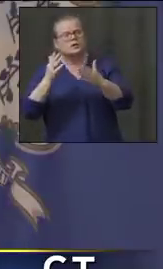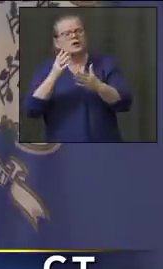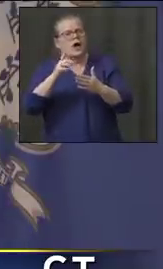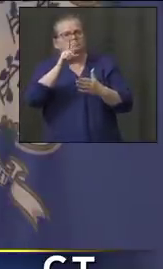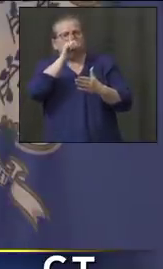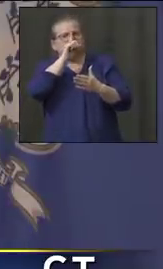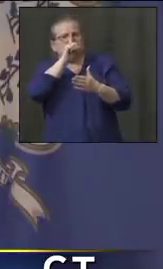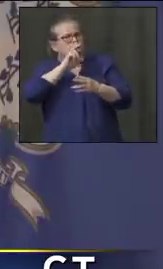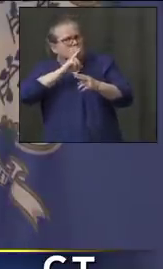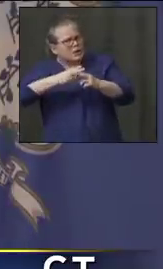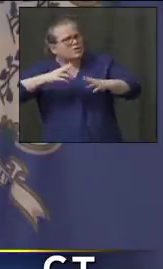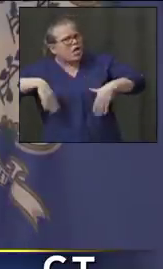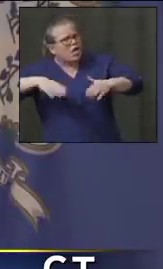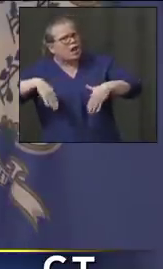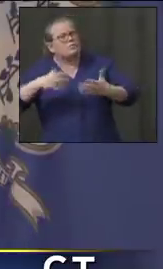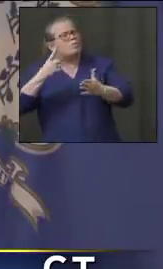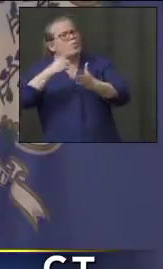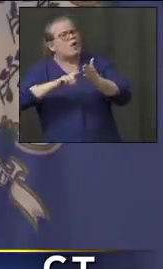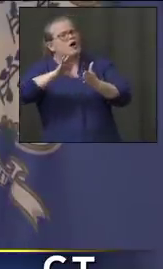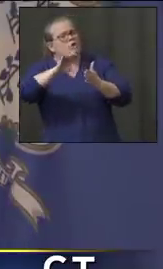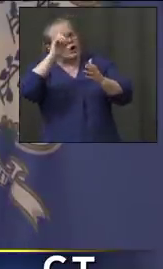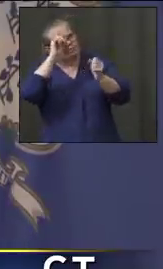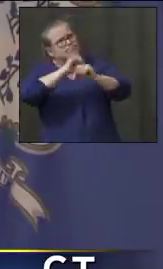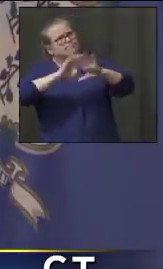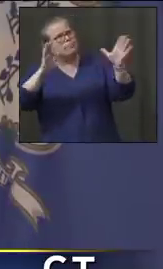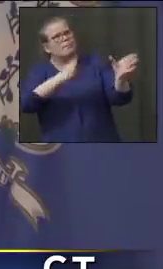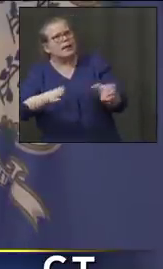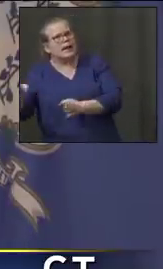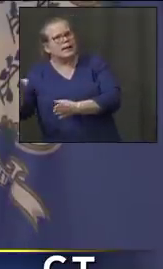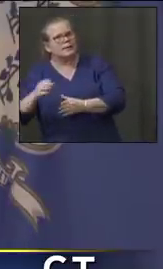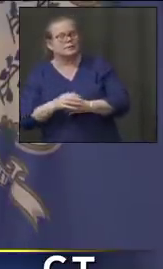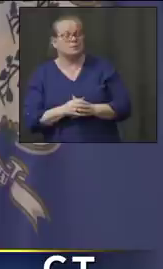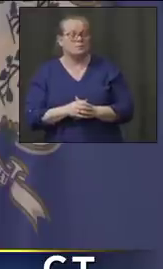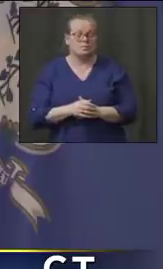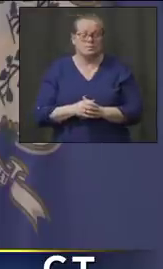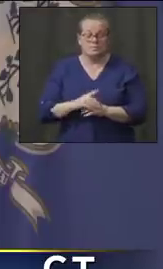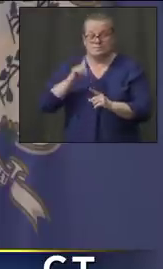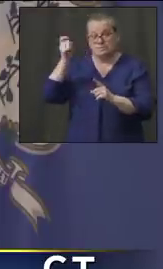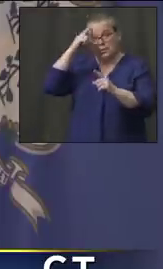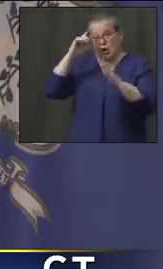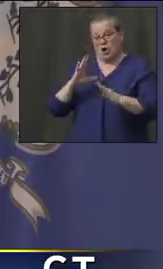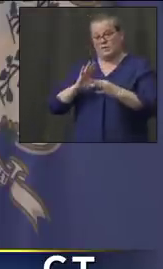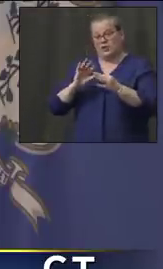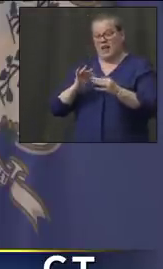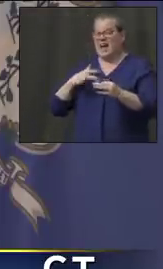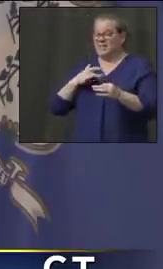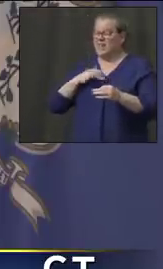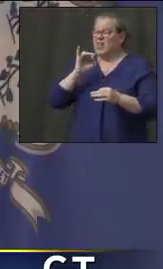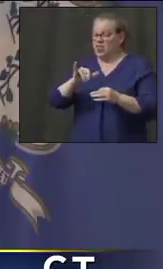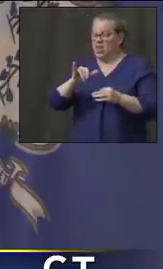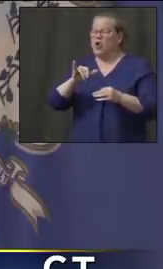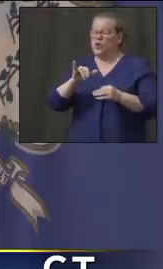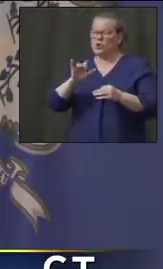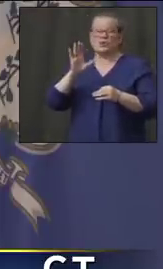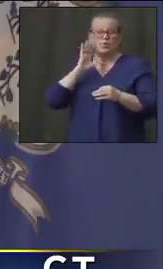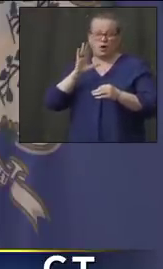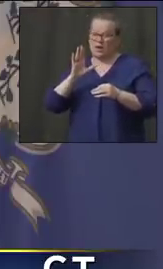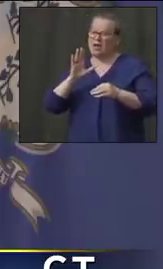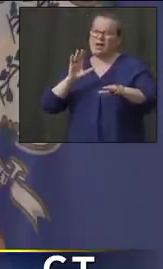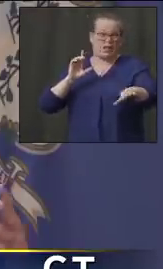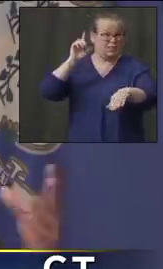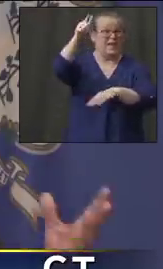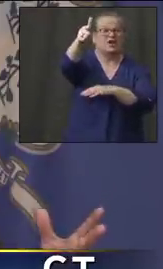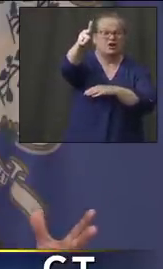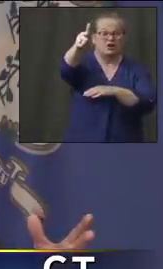I think they'll be a little longer coming back. I'll defer again to the advisory board on that, but those places where it's tough to